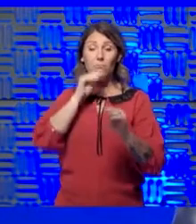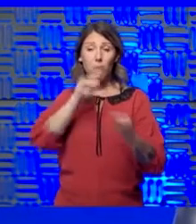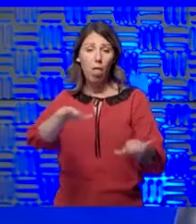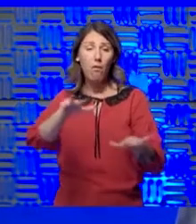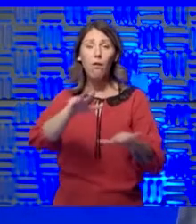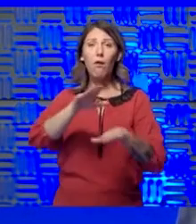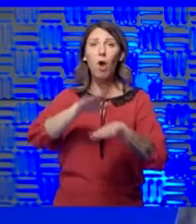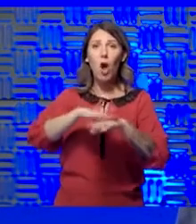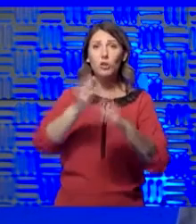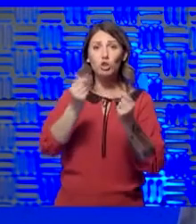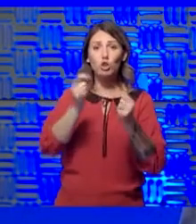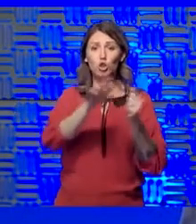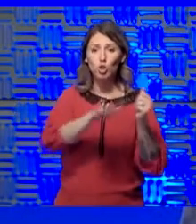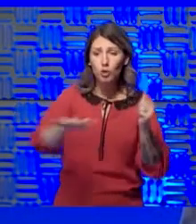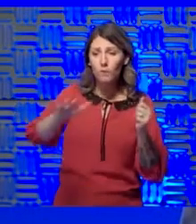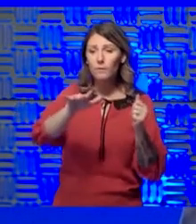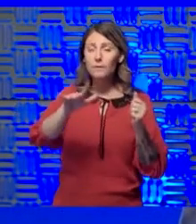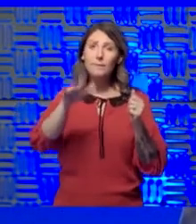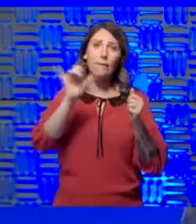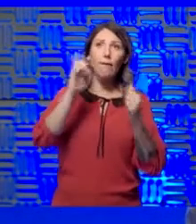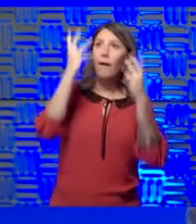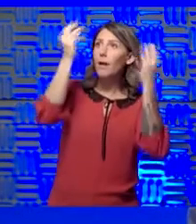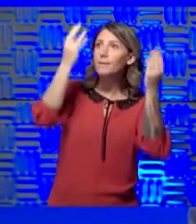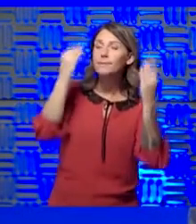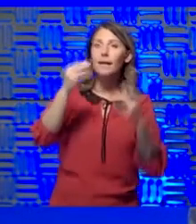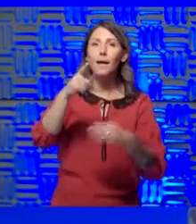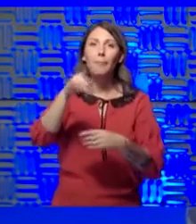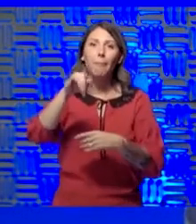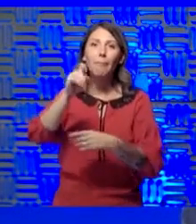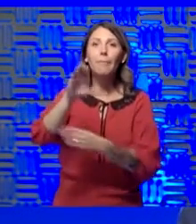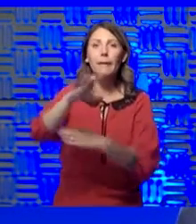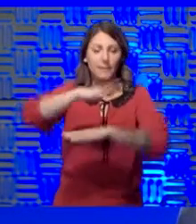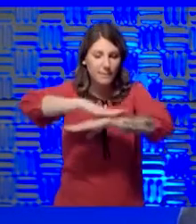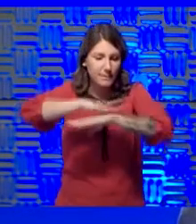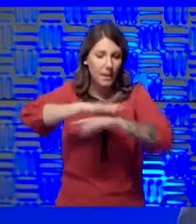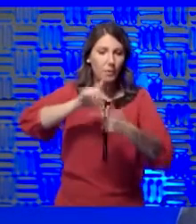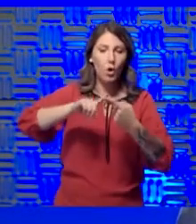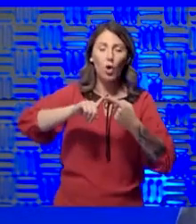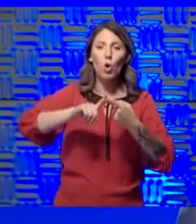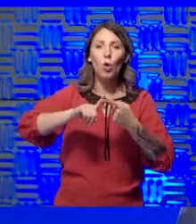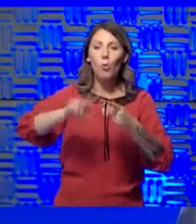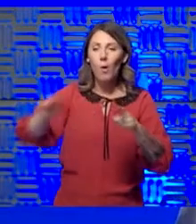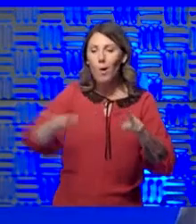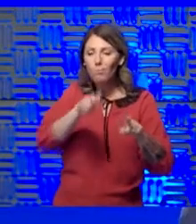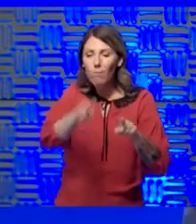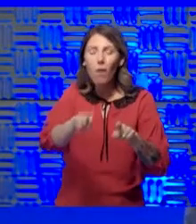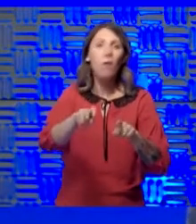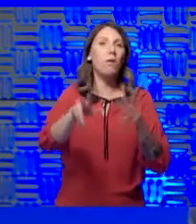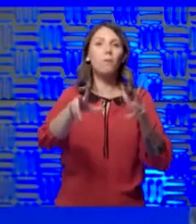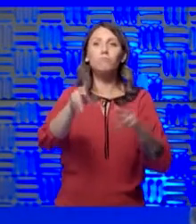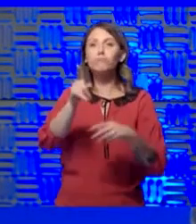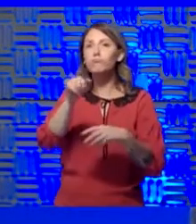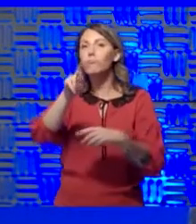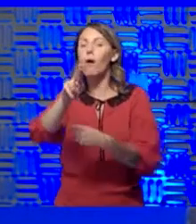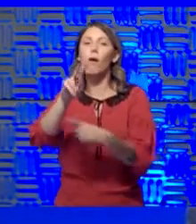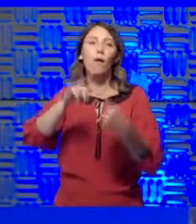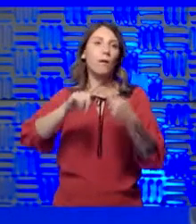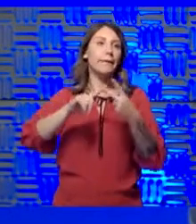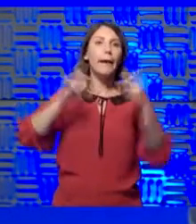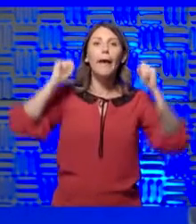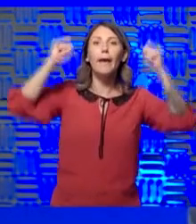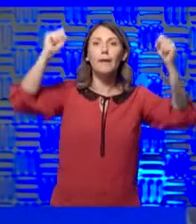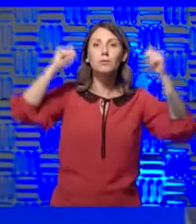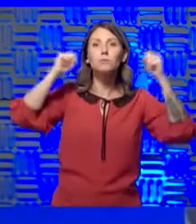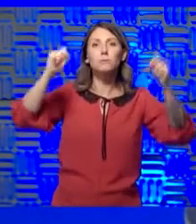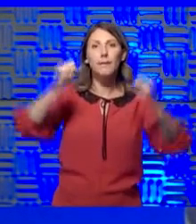especially outside, like on a picnic table or pull-up bars or whatever exercise equipment might be outside. I know that there's some around